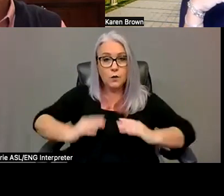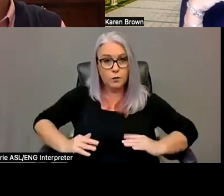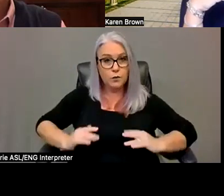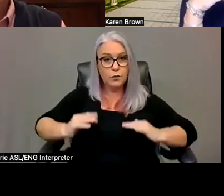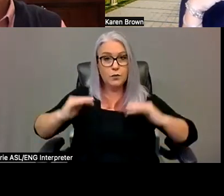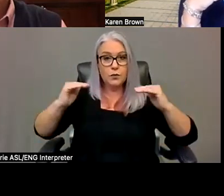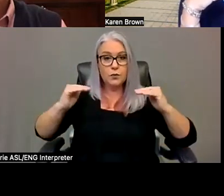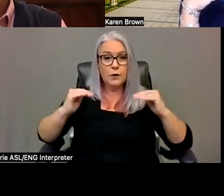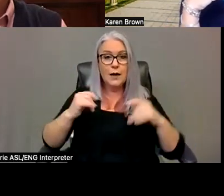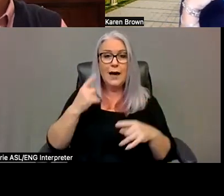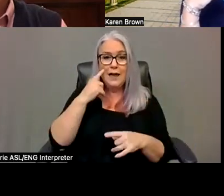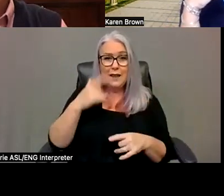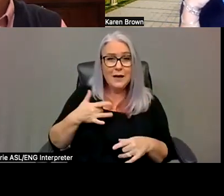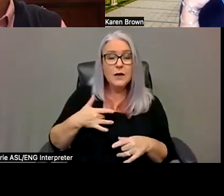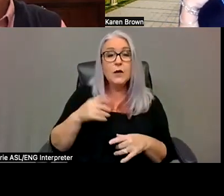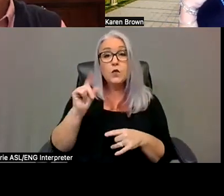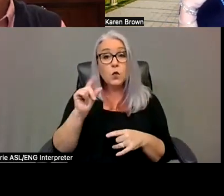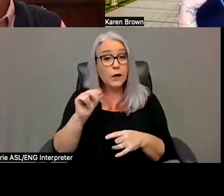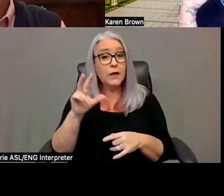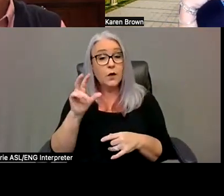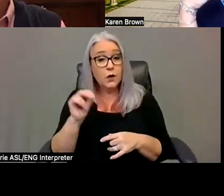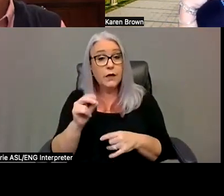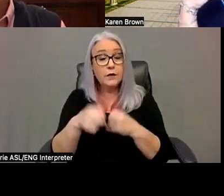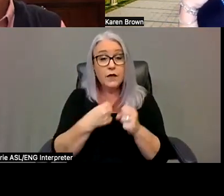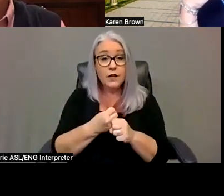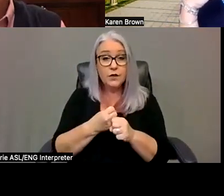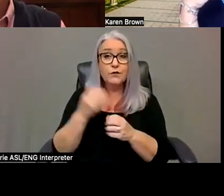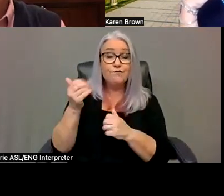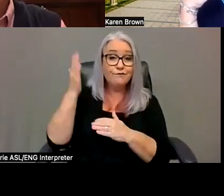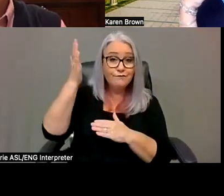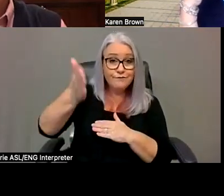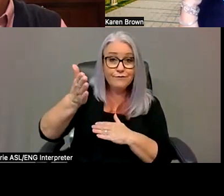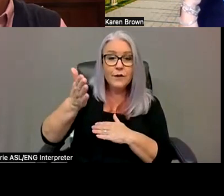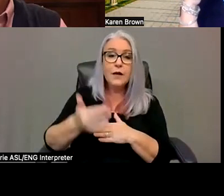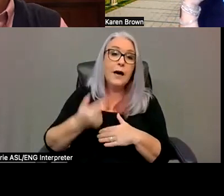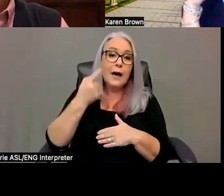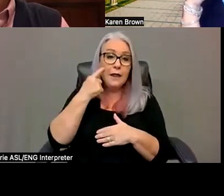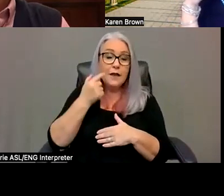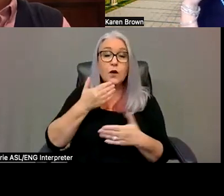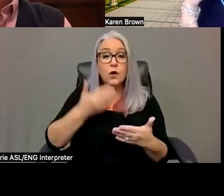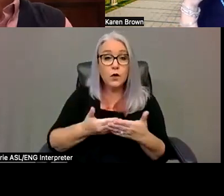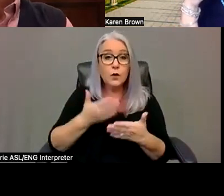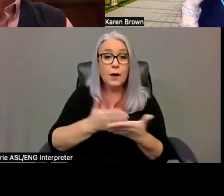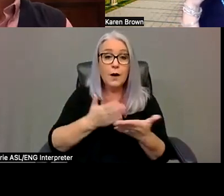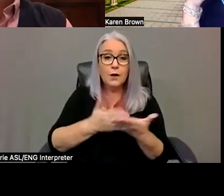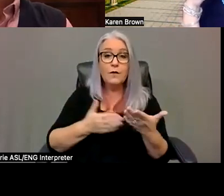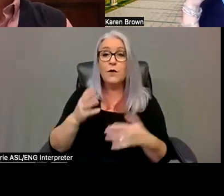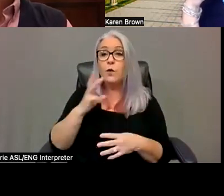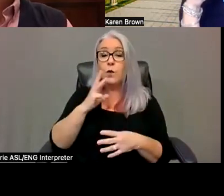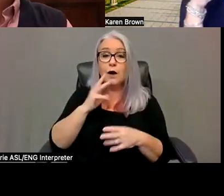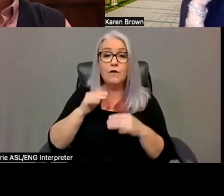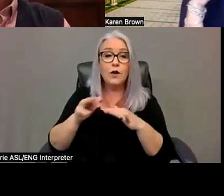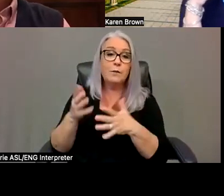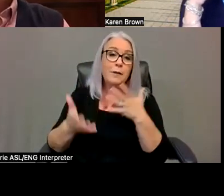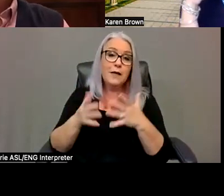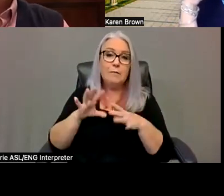20 or 30 years from now, it's possible that a good portion of our waterfront will have been reclaimed by the Hudson